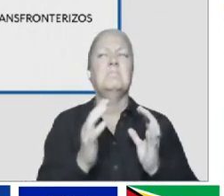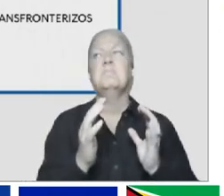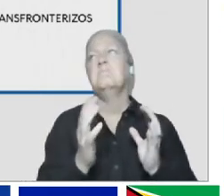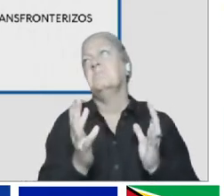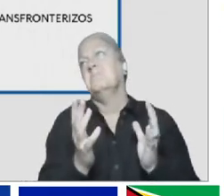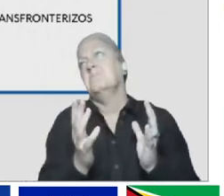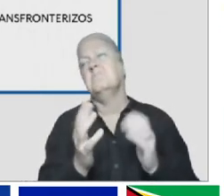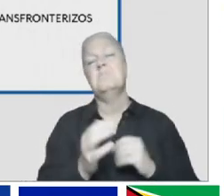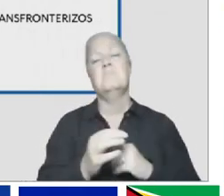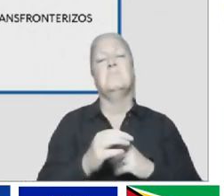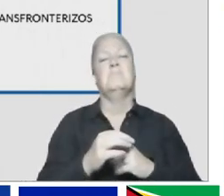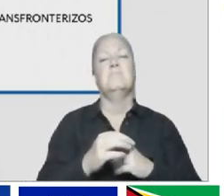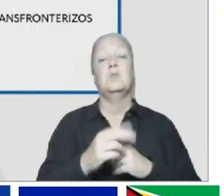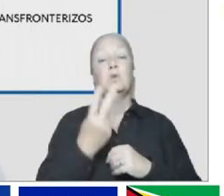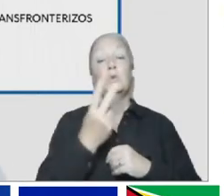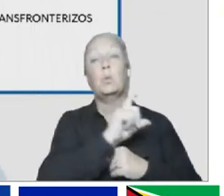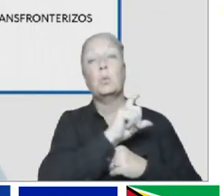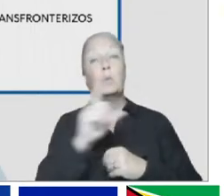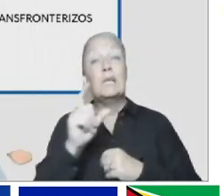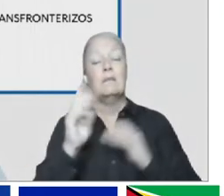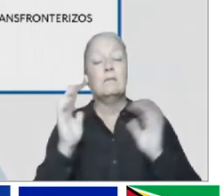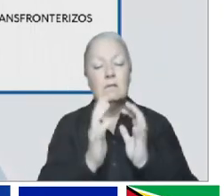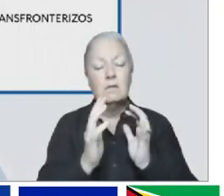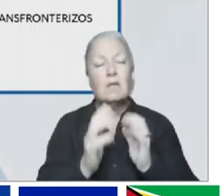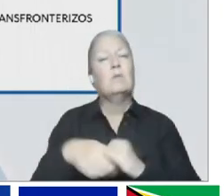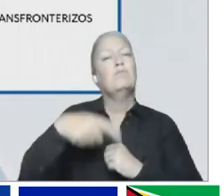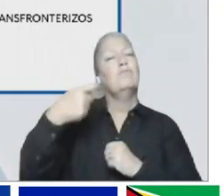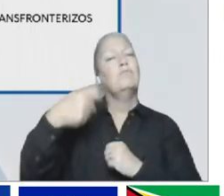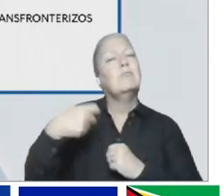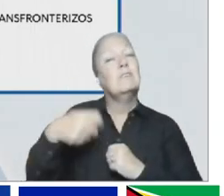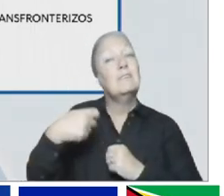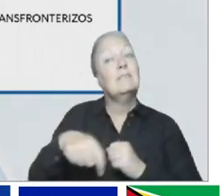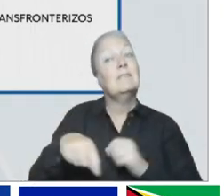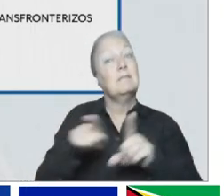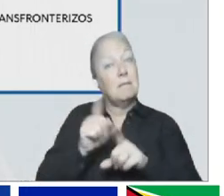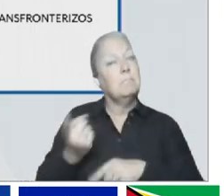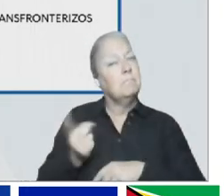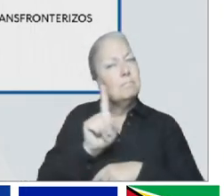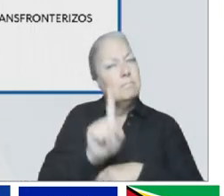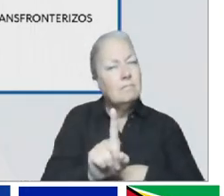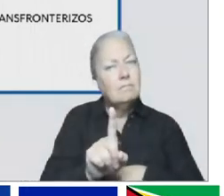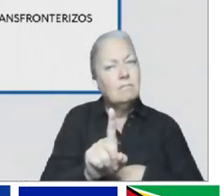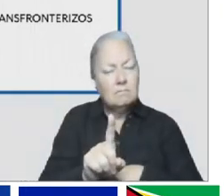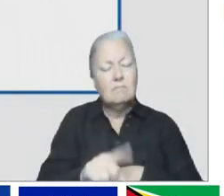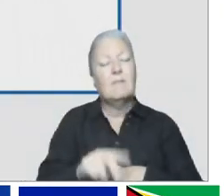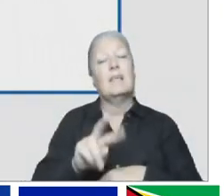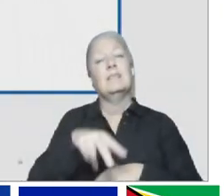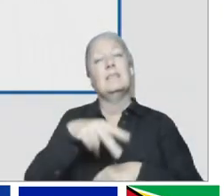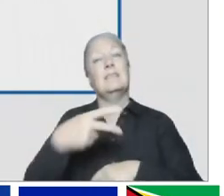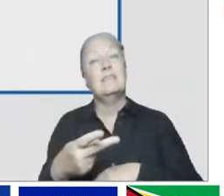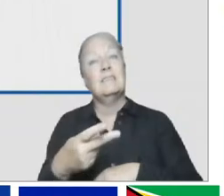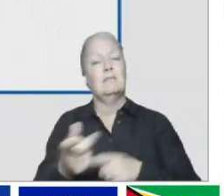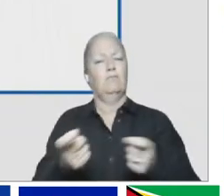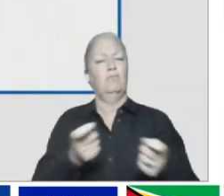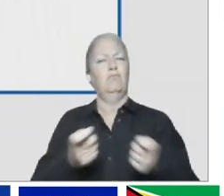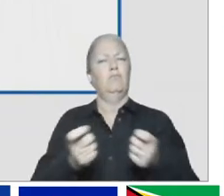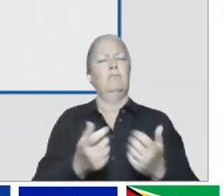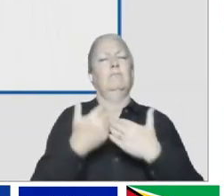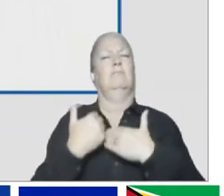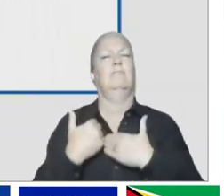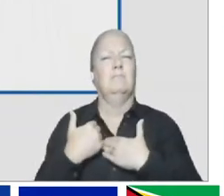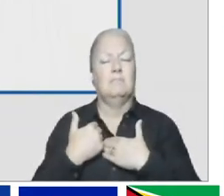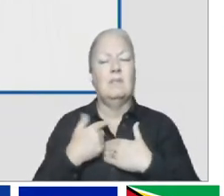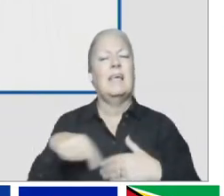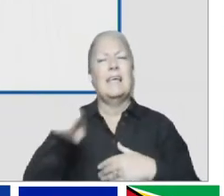the President of the Republic, and also the system manager, for them to be able to make the political decisions based on scientific